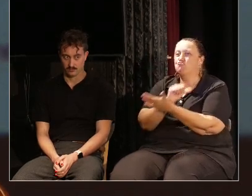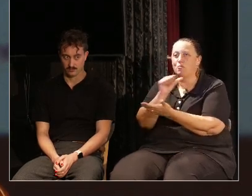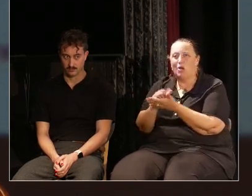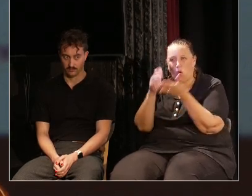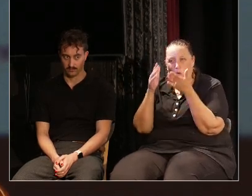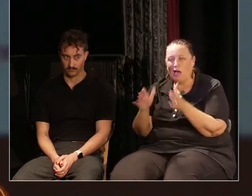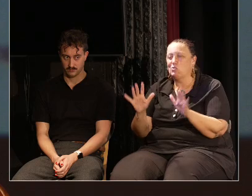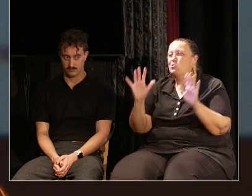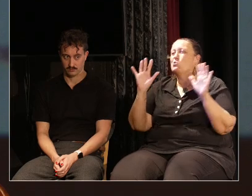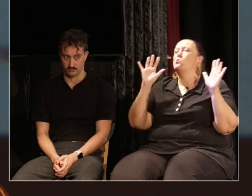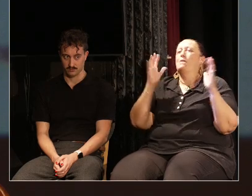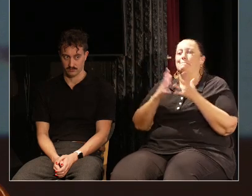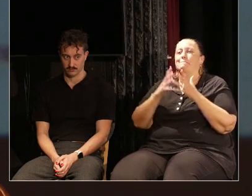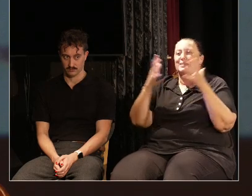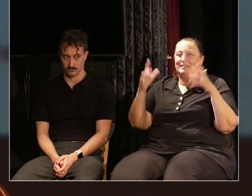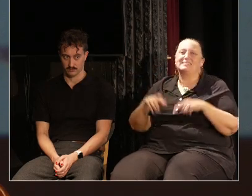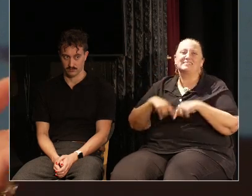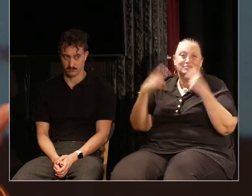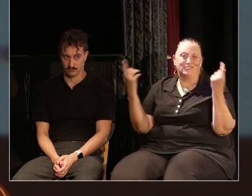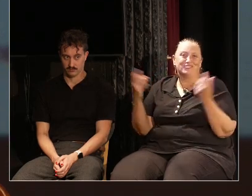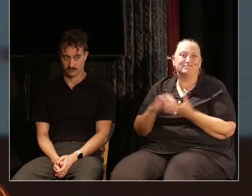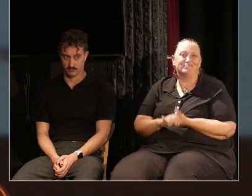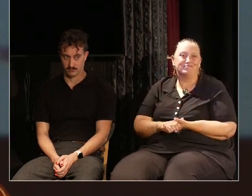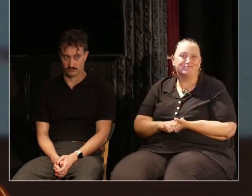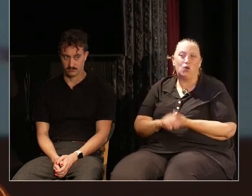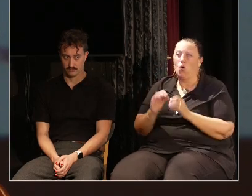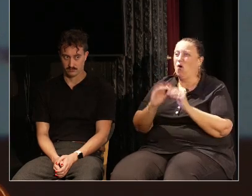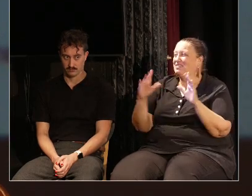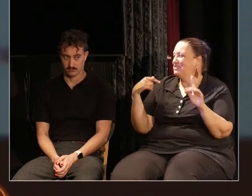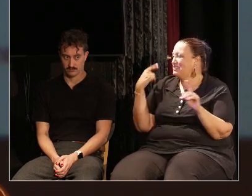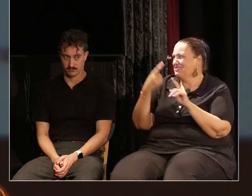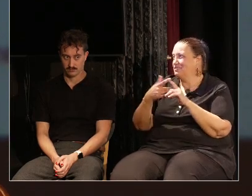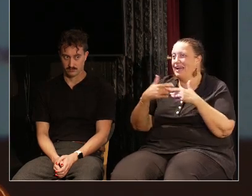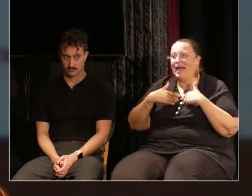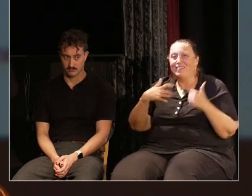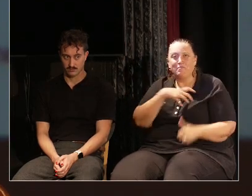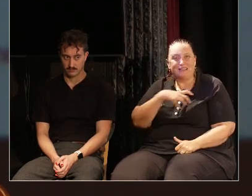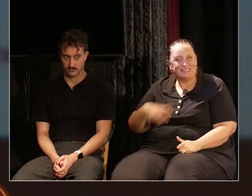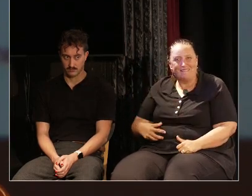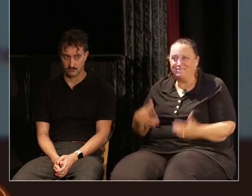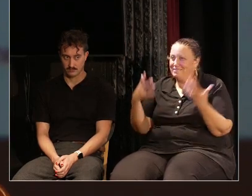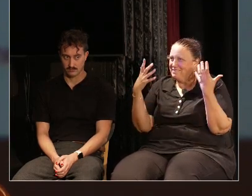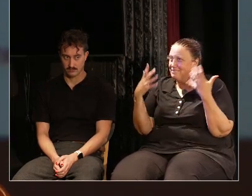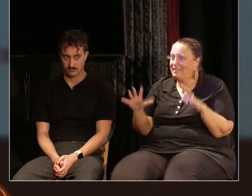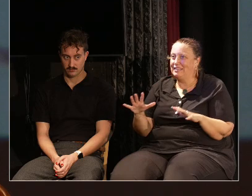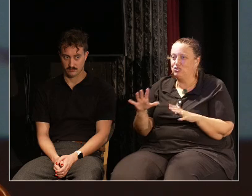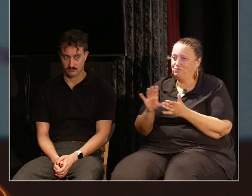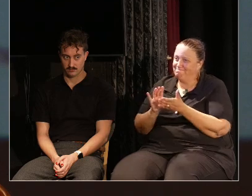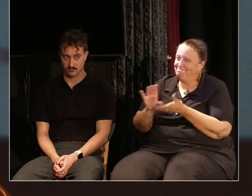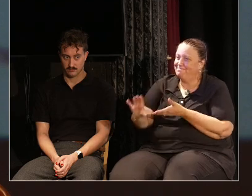that is a huge difference. Obviously, as has been discussed, the Health Minister has commissioned